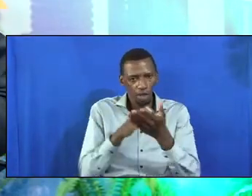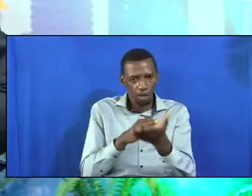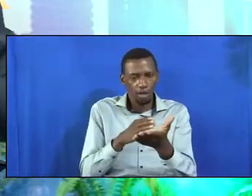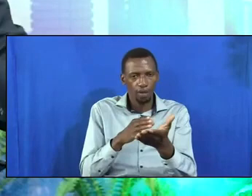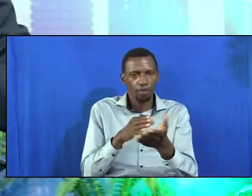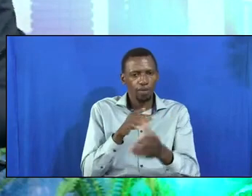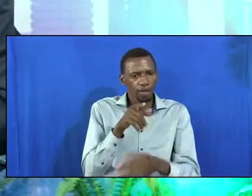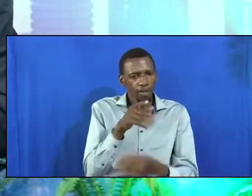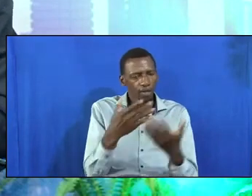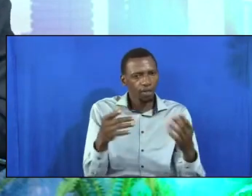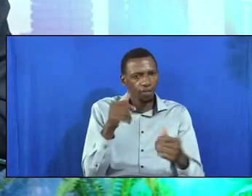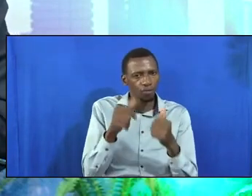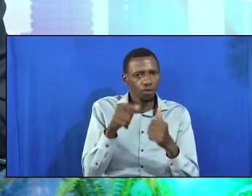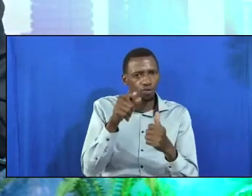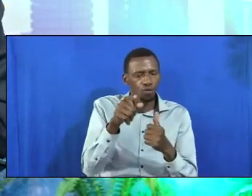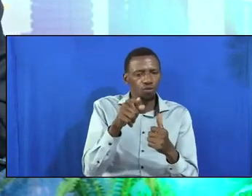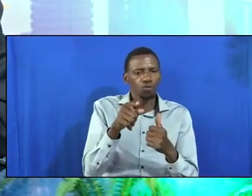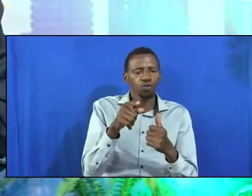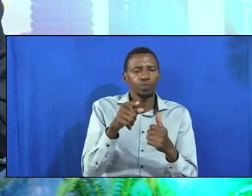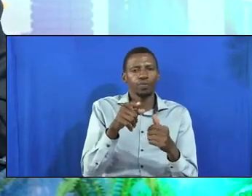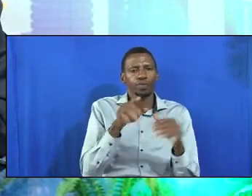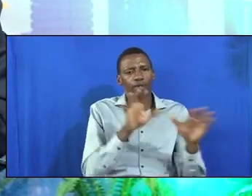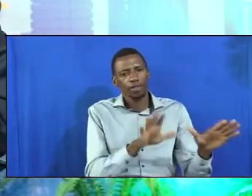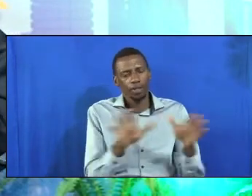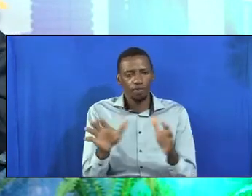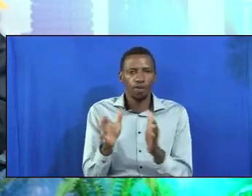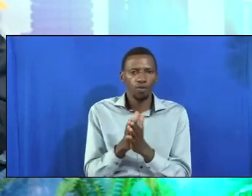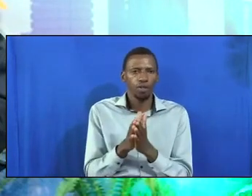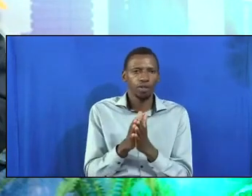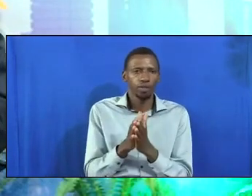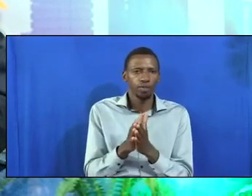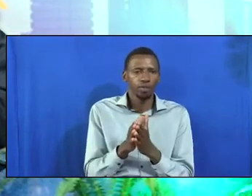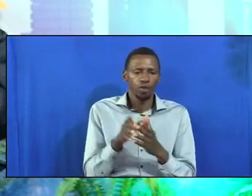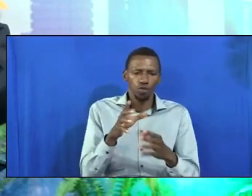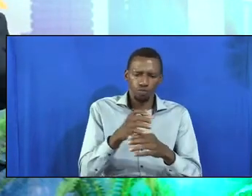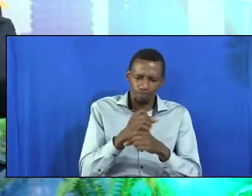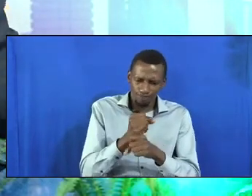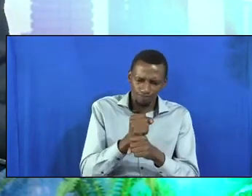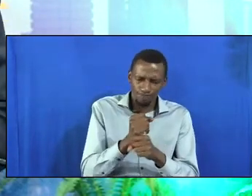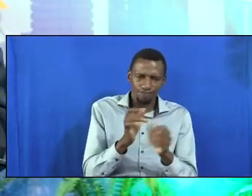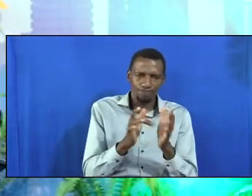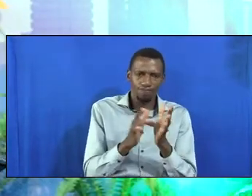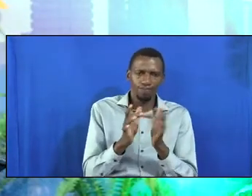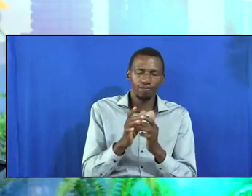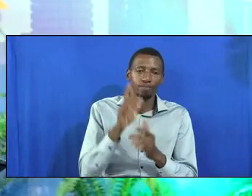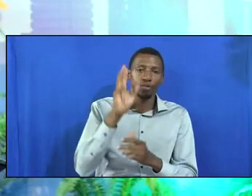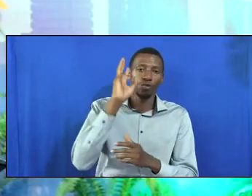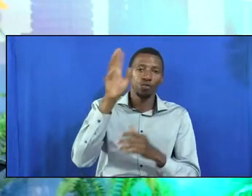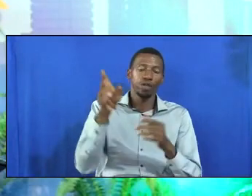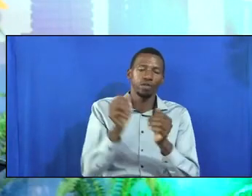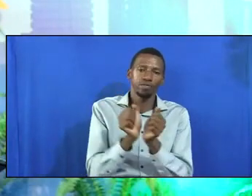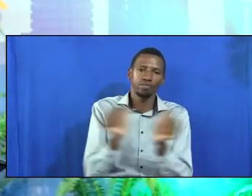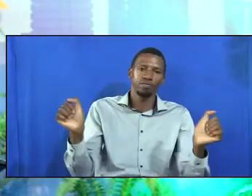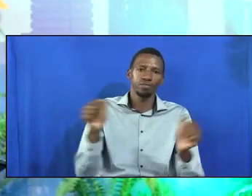with, as long as you hold on to Jesus, is the master deliverer, and he's going to deliver you.